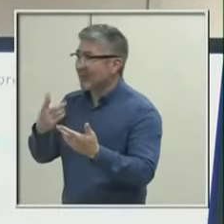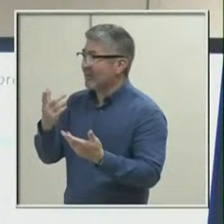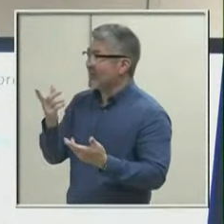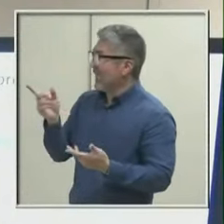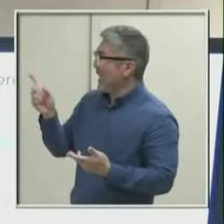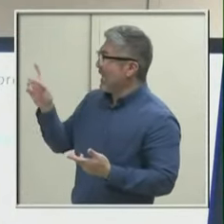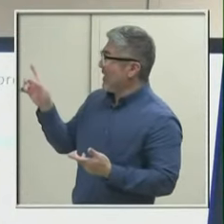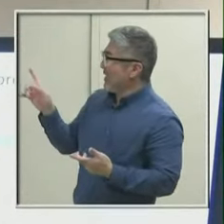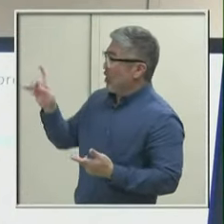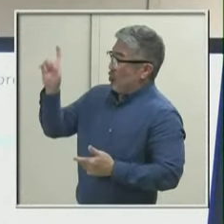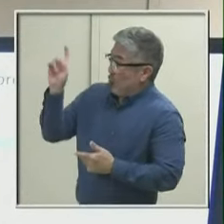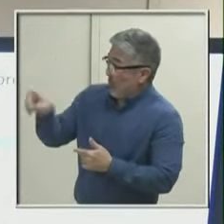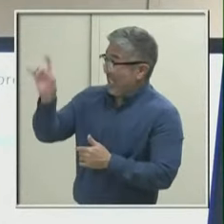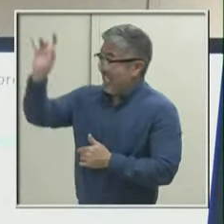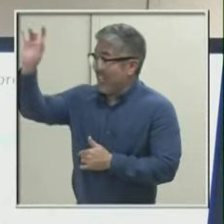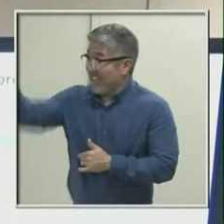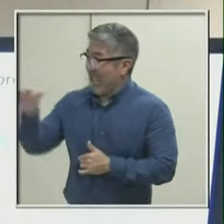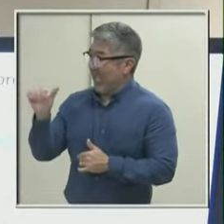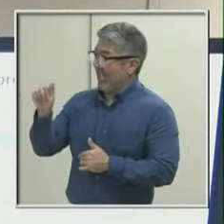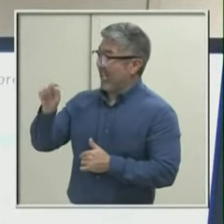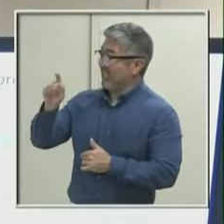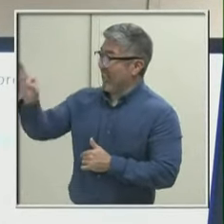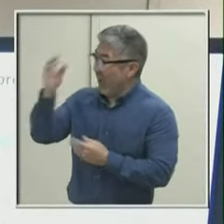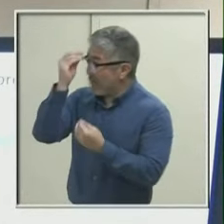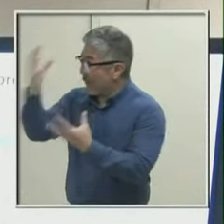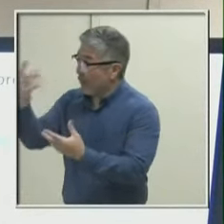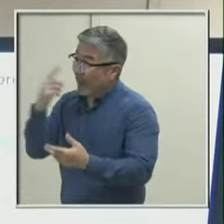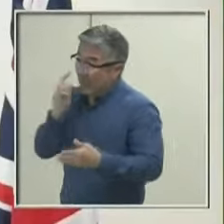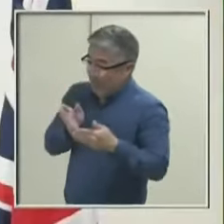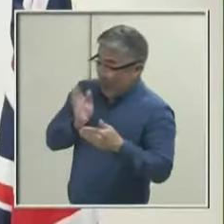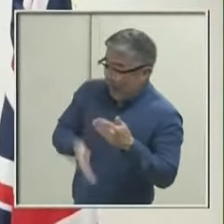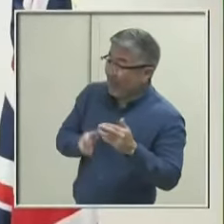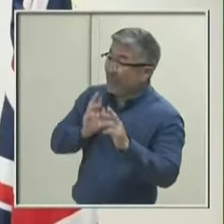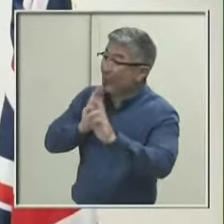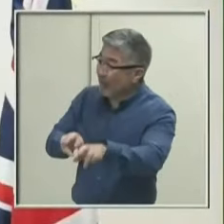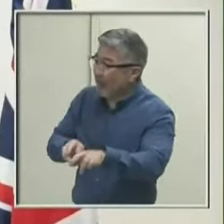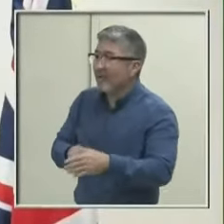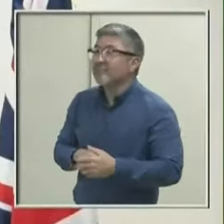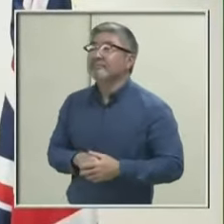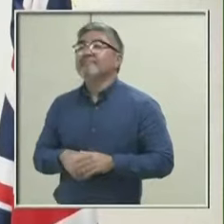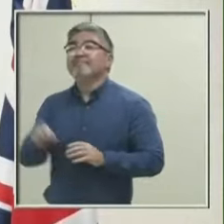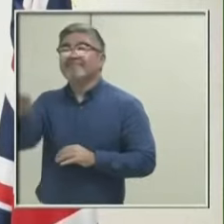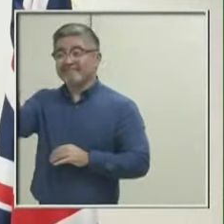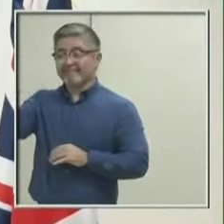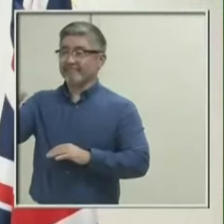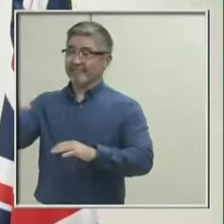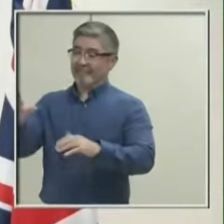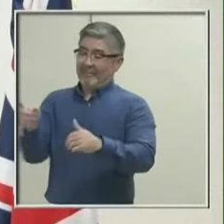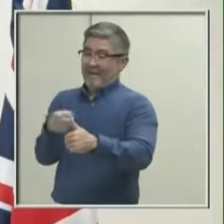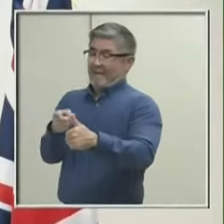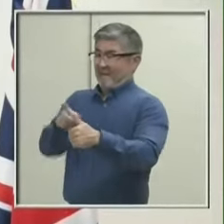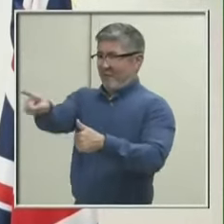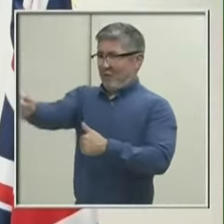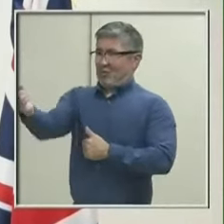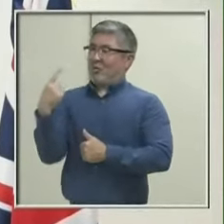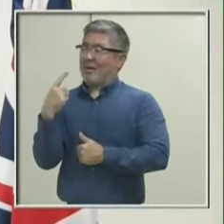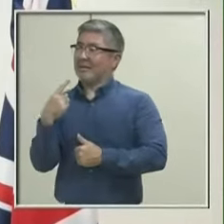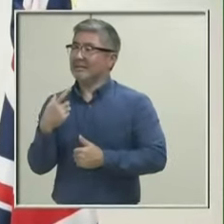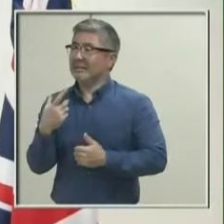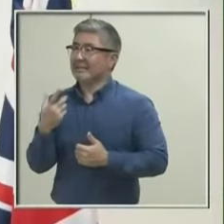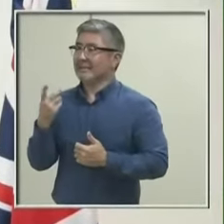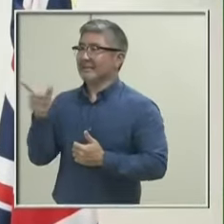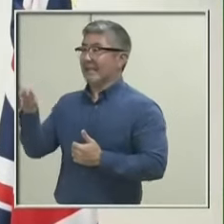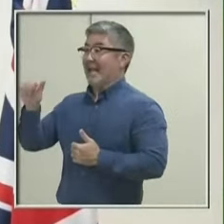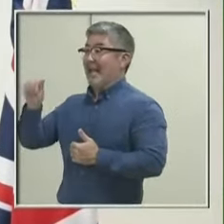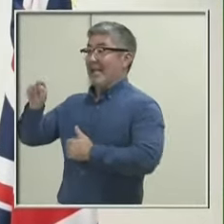that to completing this, and what sort of timeline are you working with? Sure. So the first question there around the